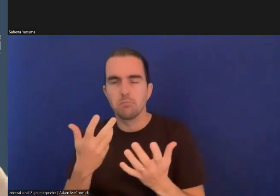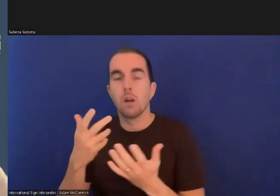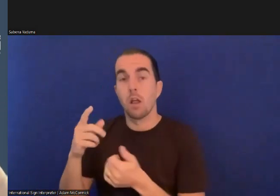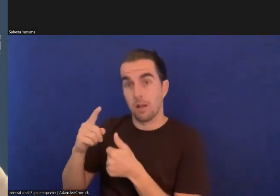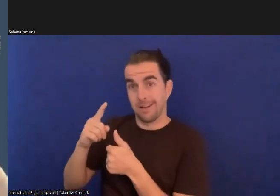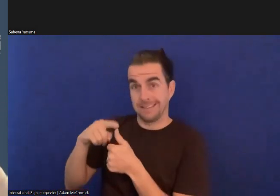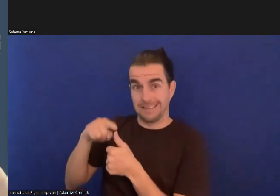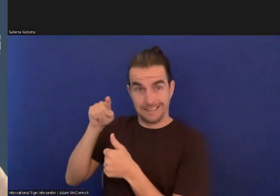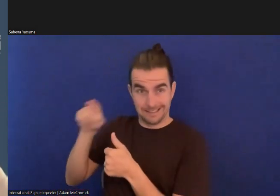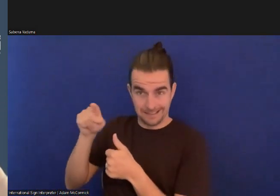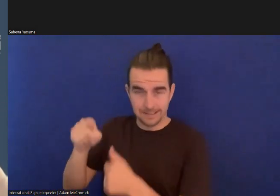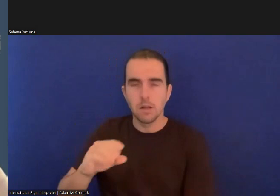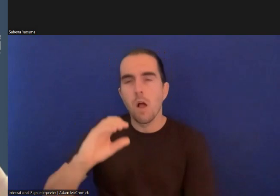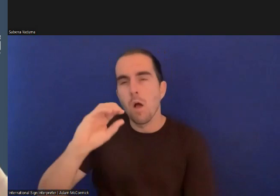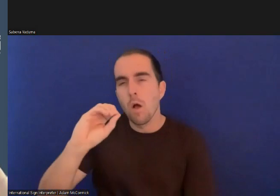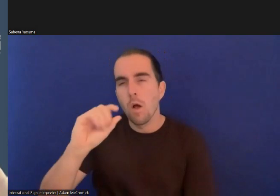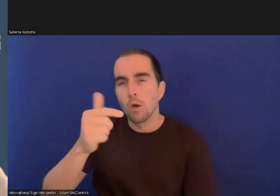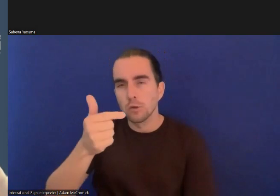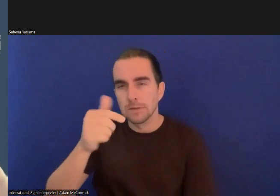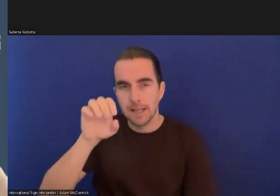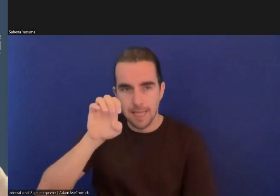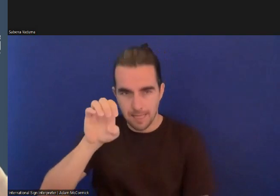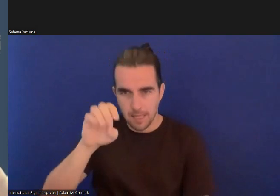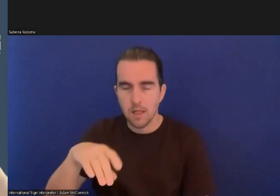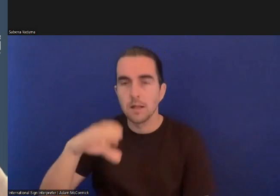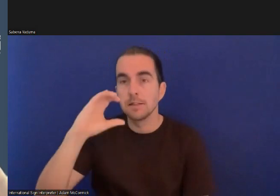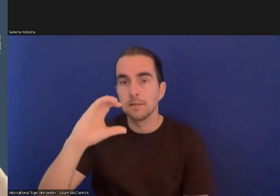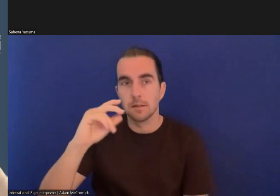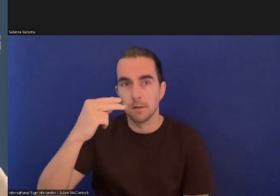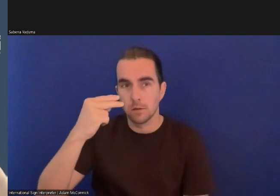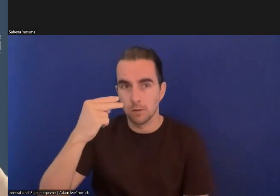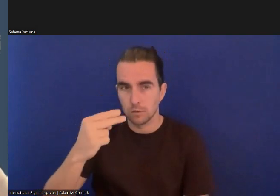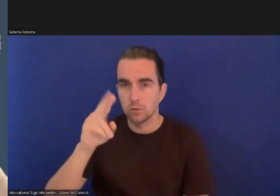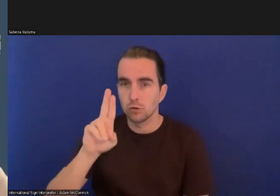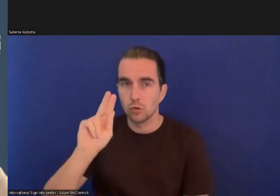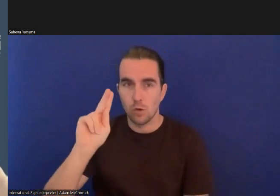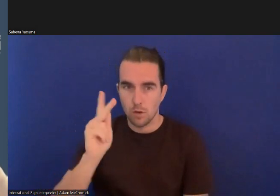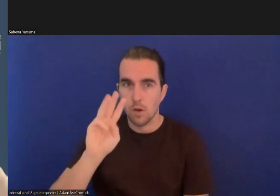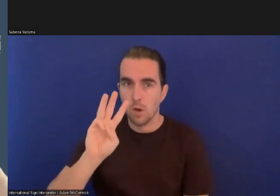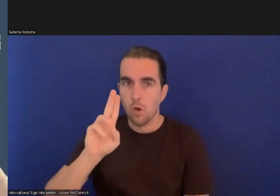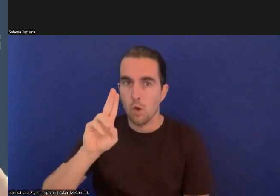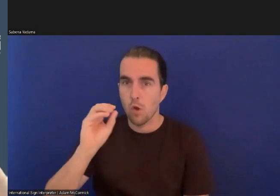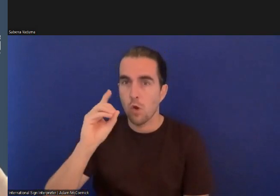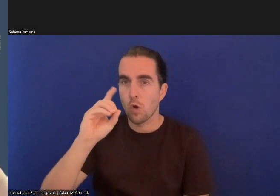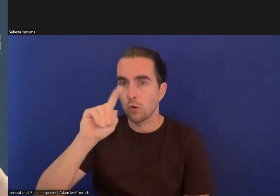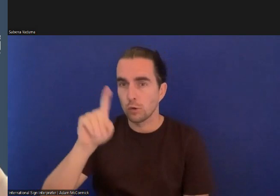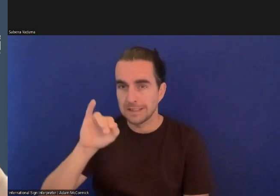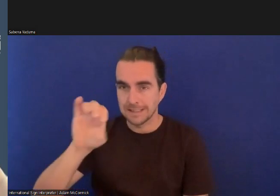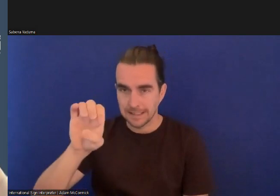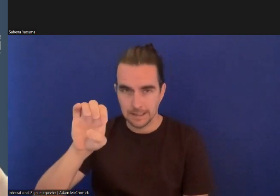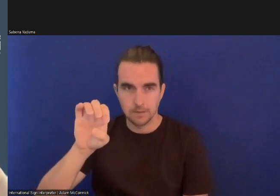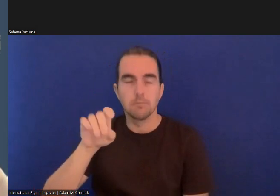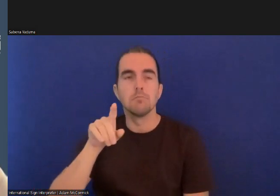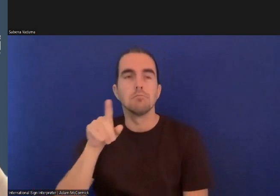aid sector. She has worked with different organizations, including AfriCare, Christian